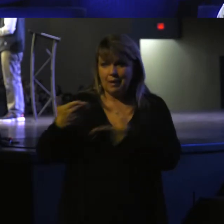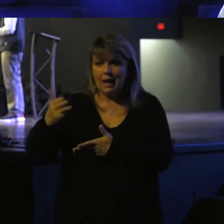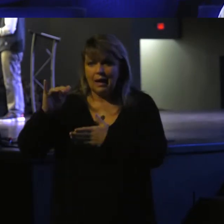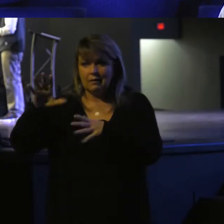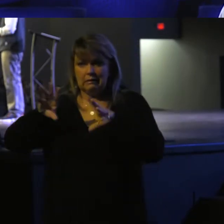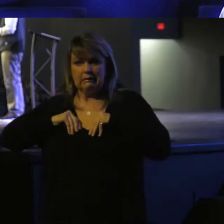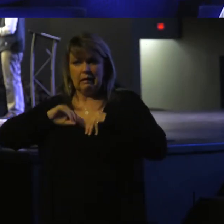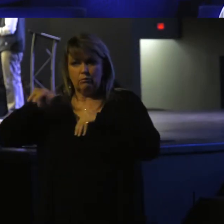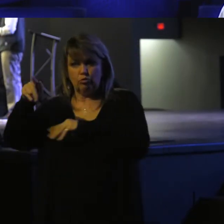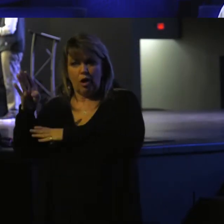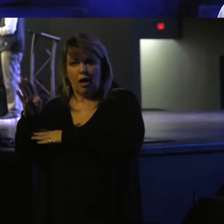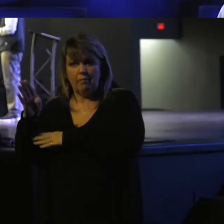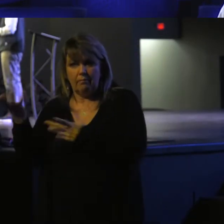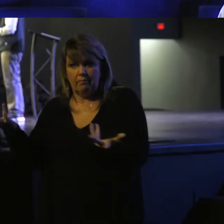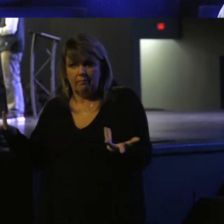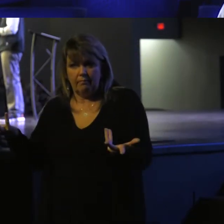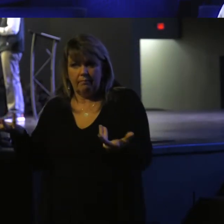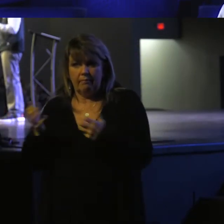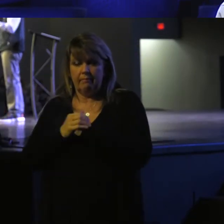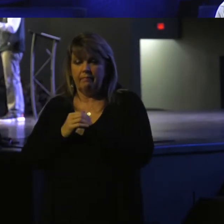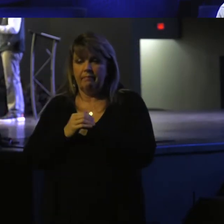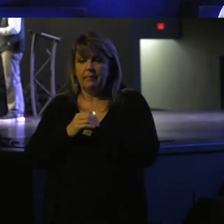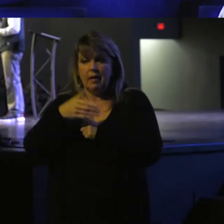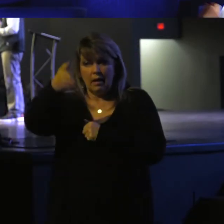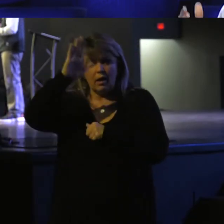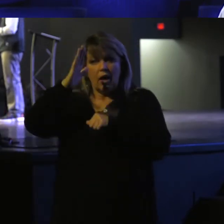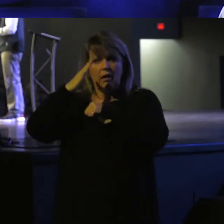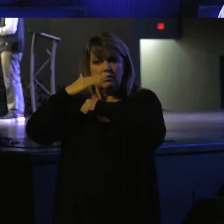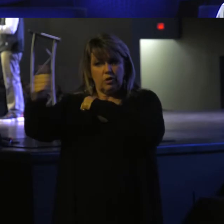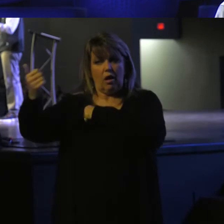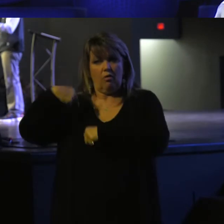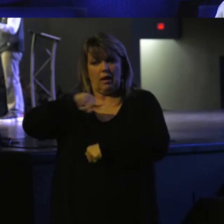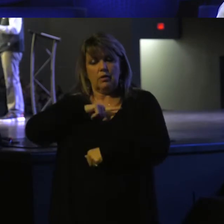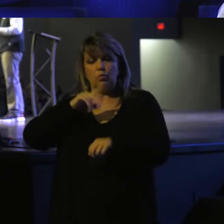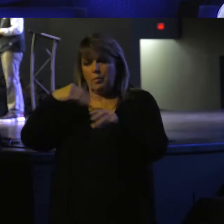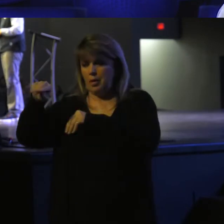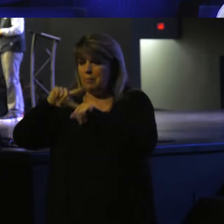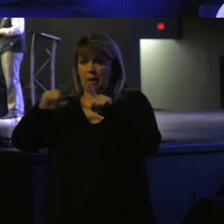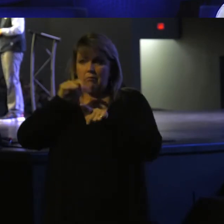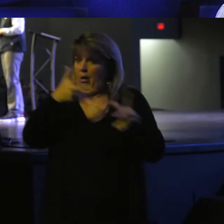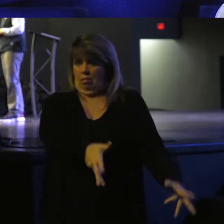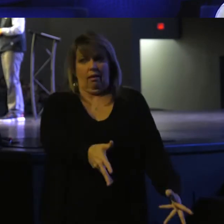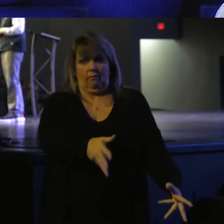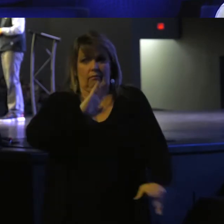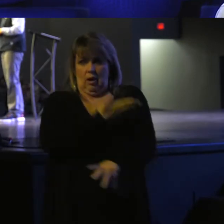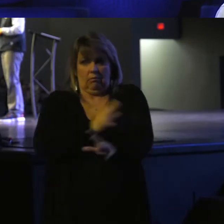job and God is calling us and we're moving, but we're not leaving her.